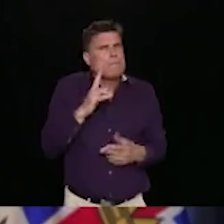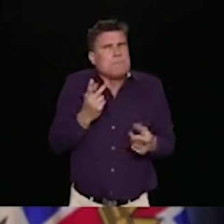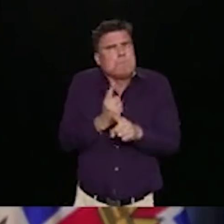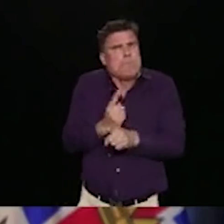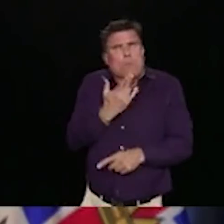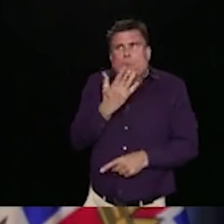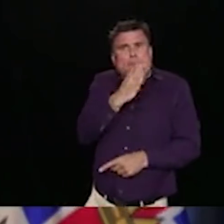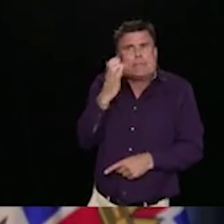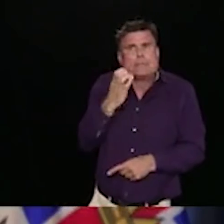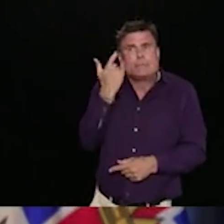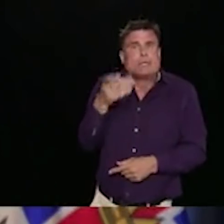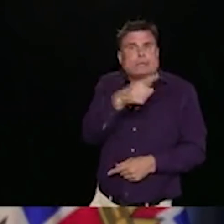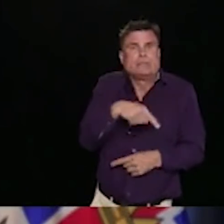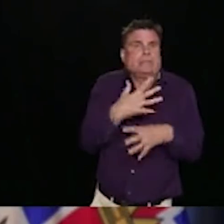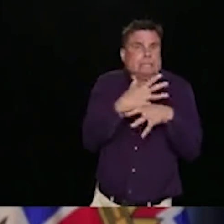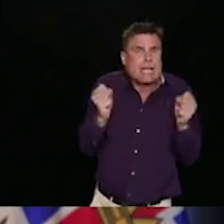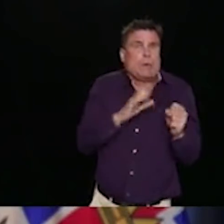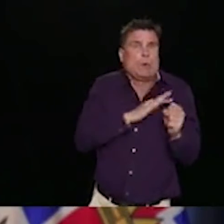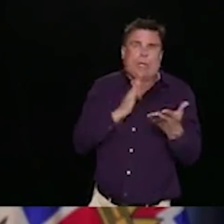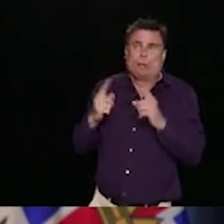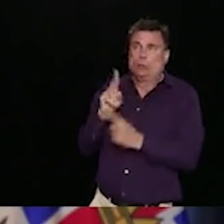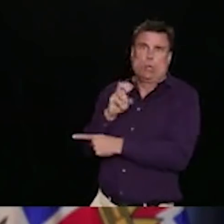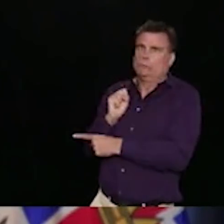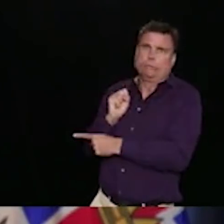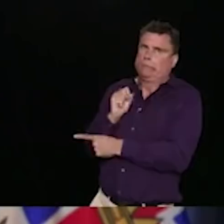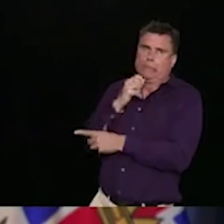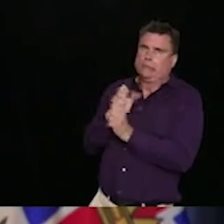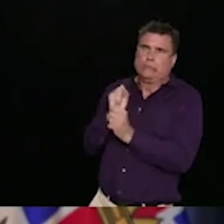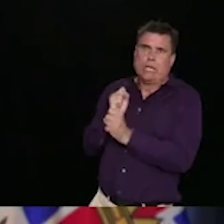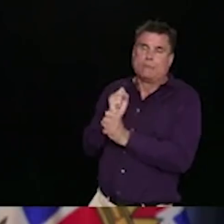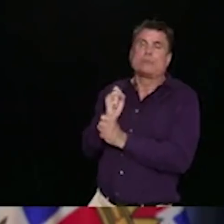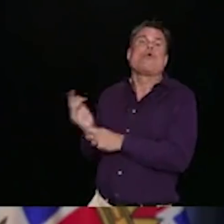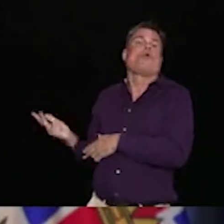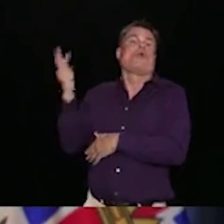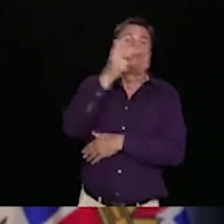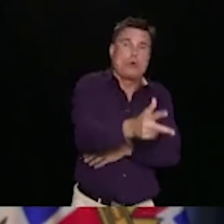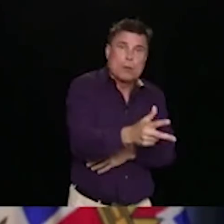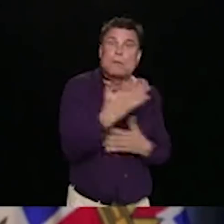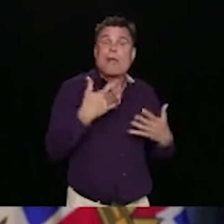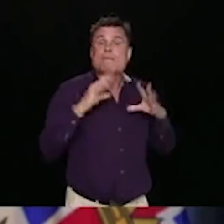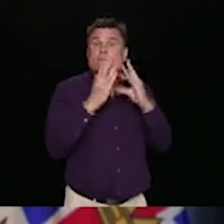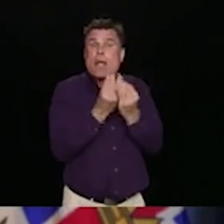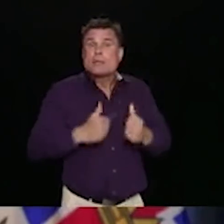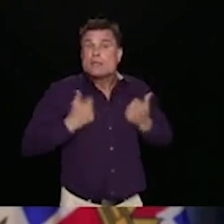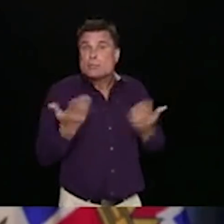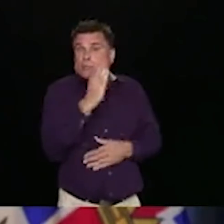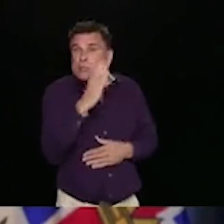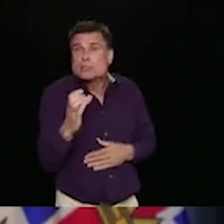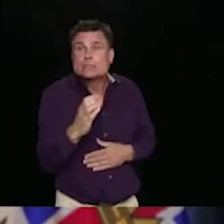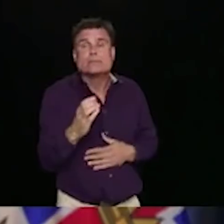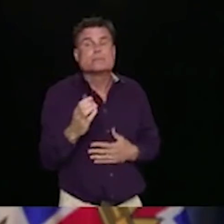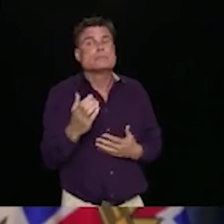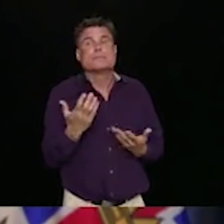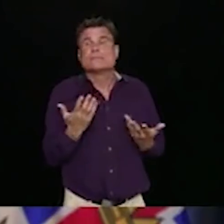people have been here for a long time. They may have done their isolation, and they are members of our community, and we need to treat